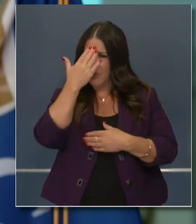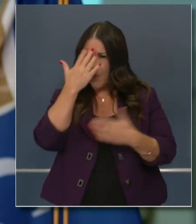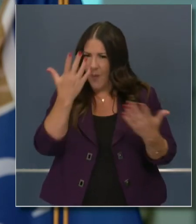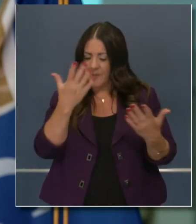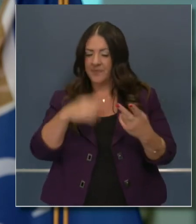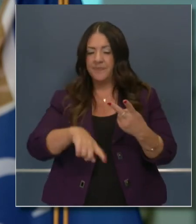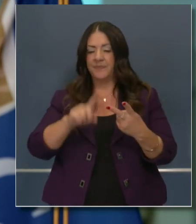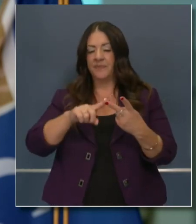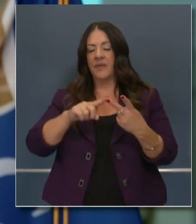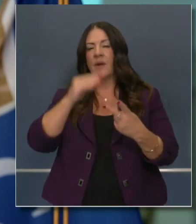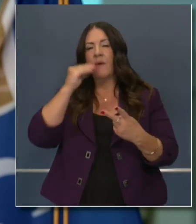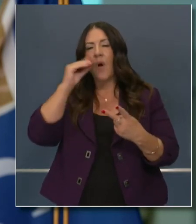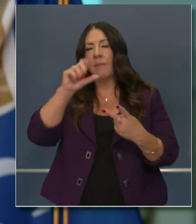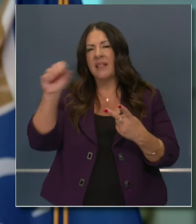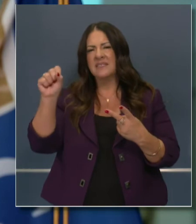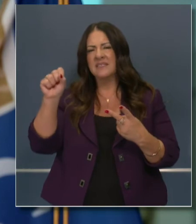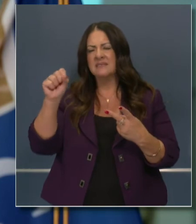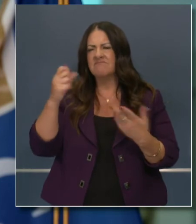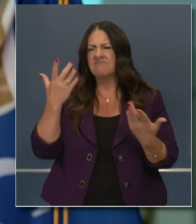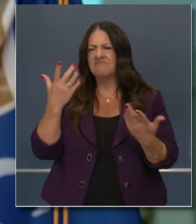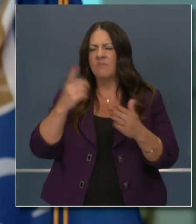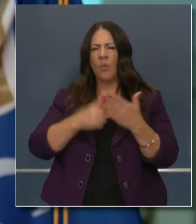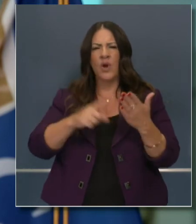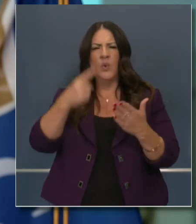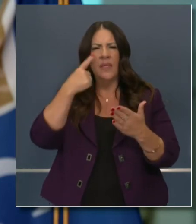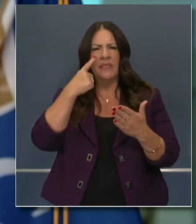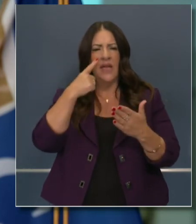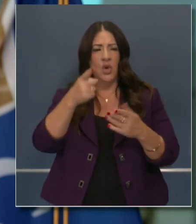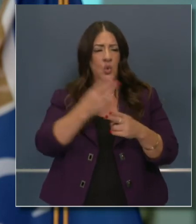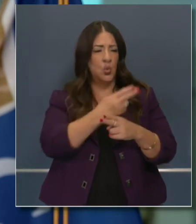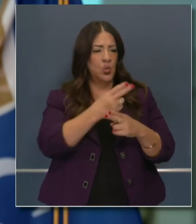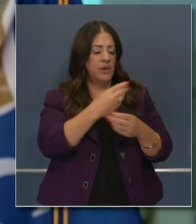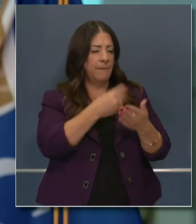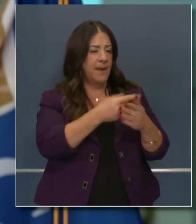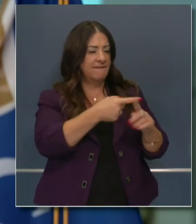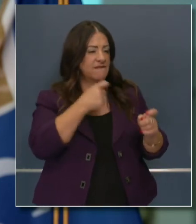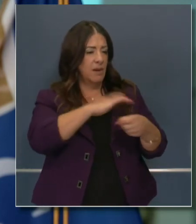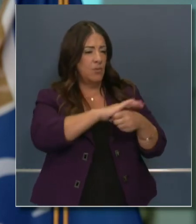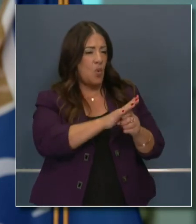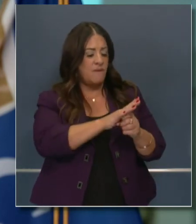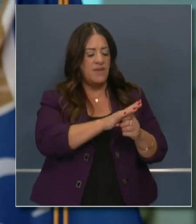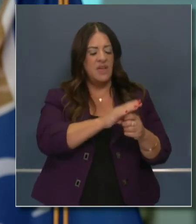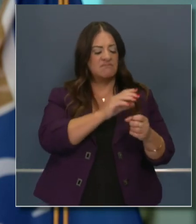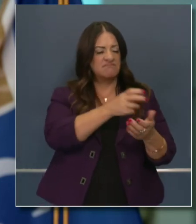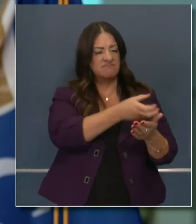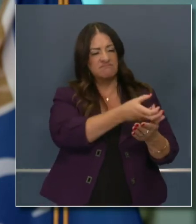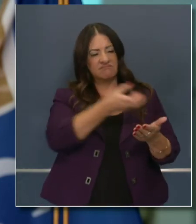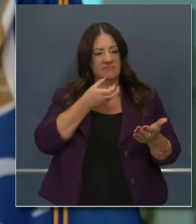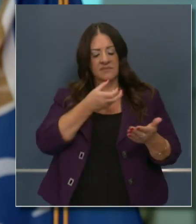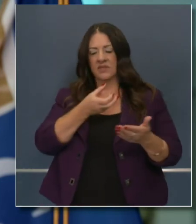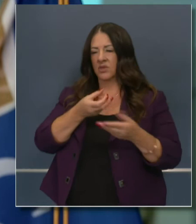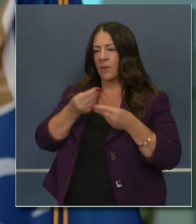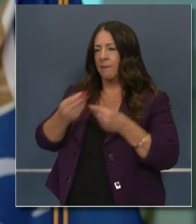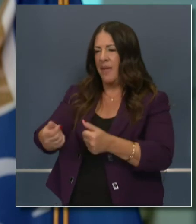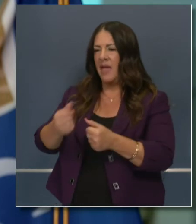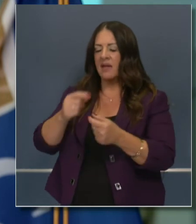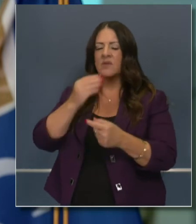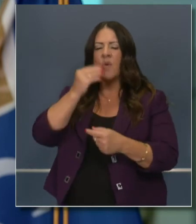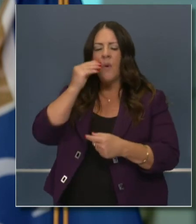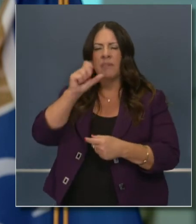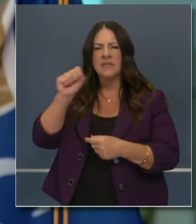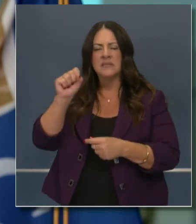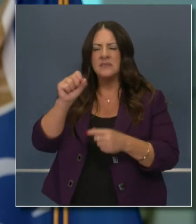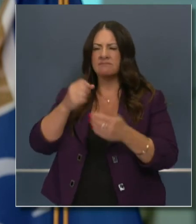what do you say to people who question spending $100 million in COVID funding on long-term homelessness projects as opposed to projects that directly